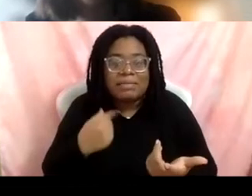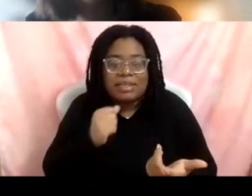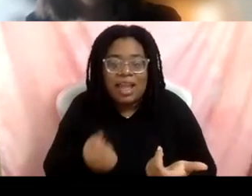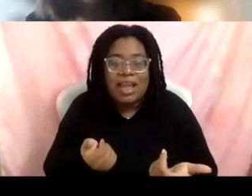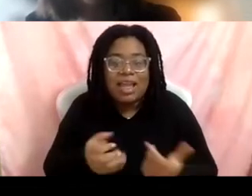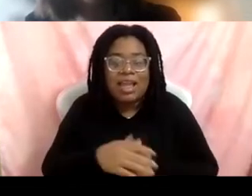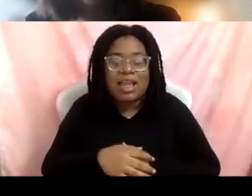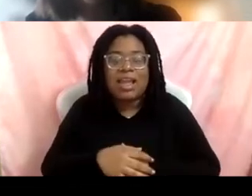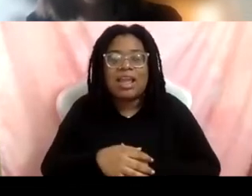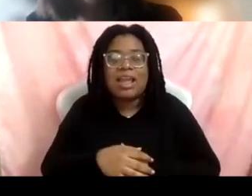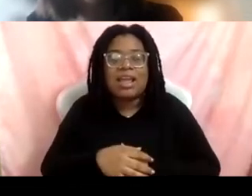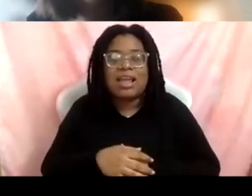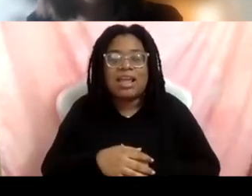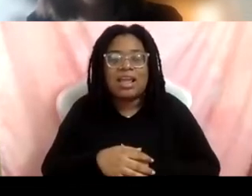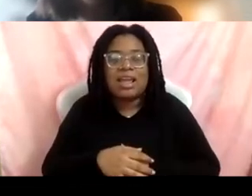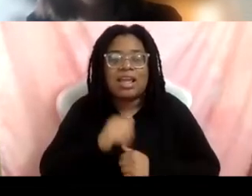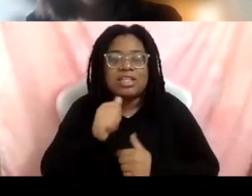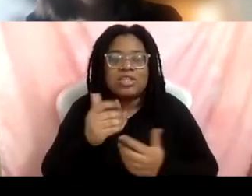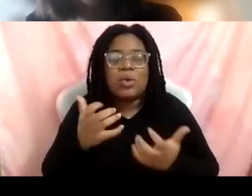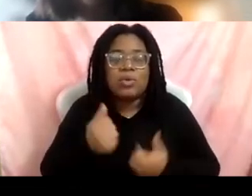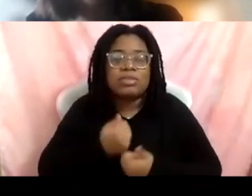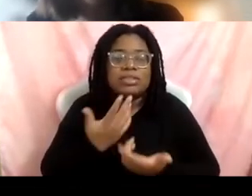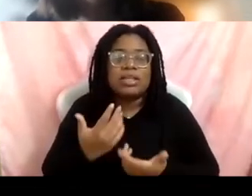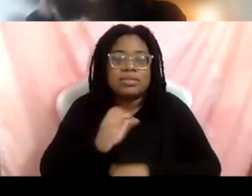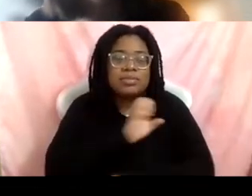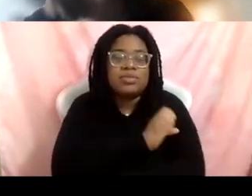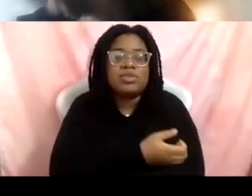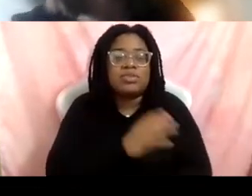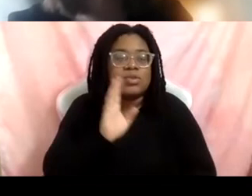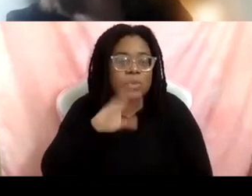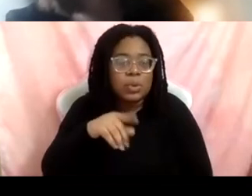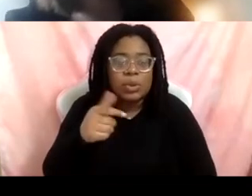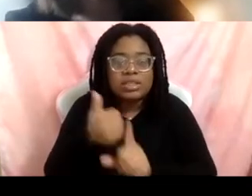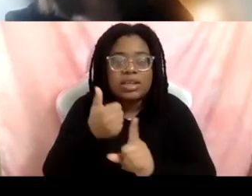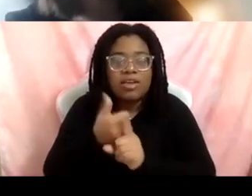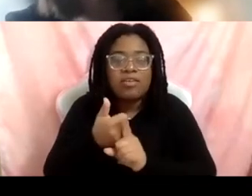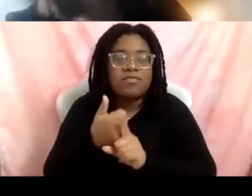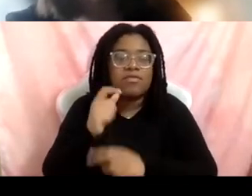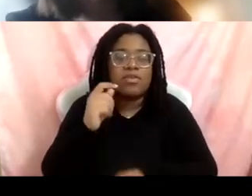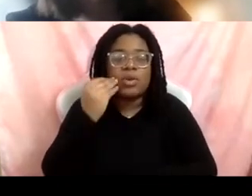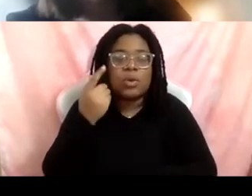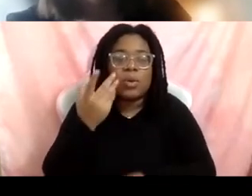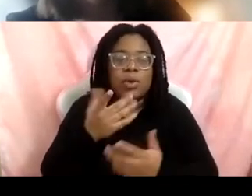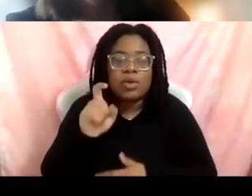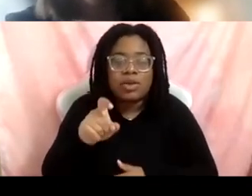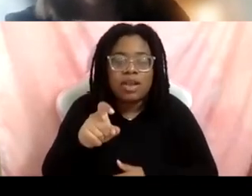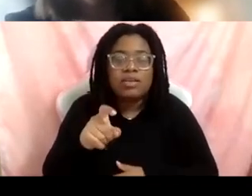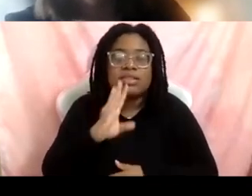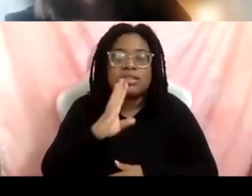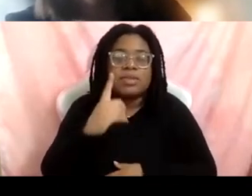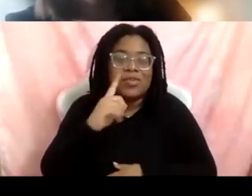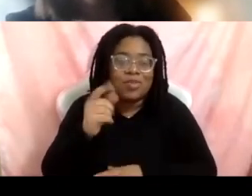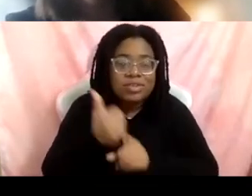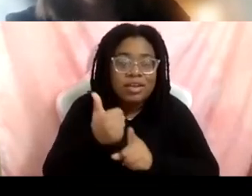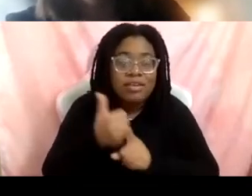like, and I don't want to exhaust my energy. So know yourself, know what you need, and speak for yourself. And if